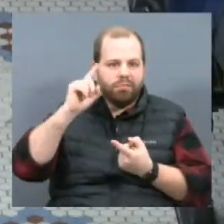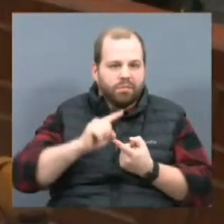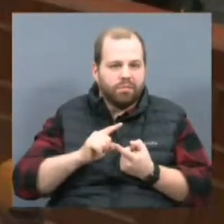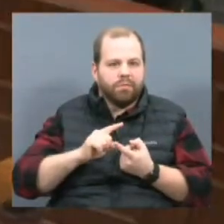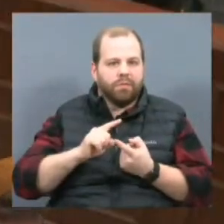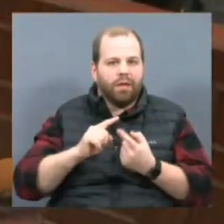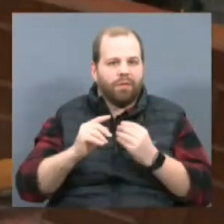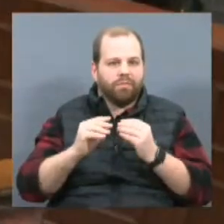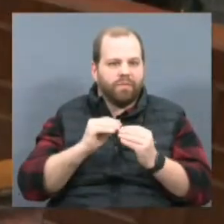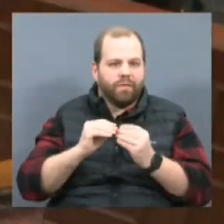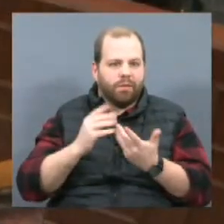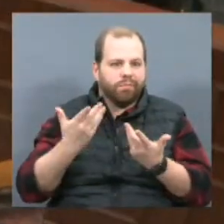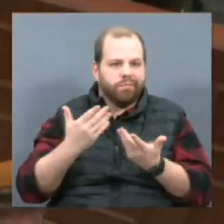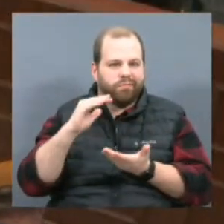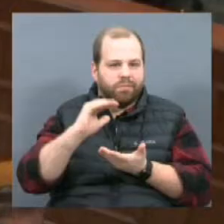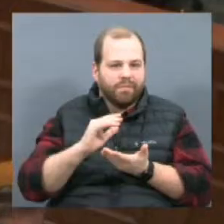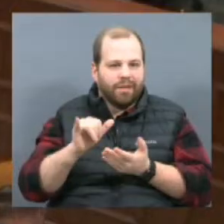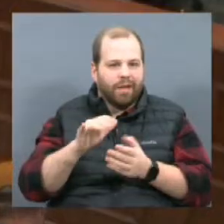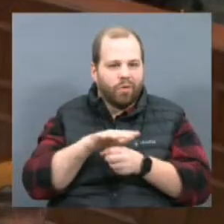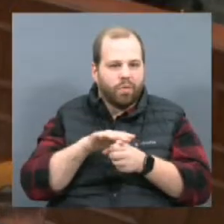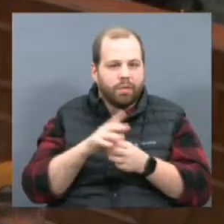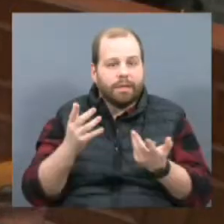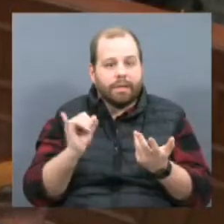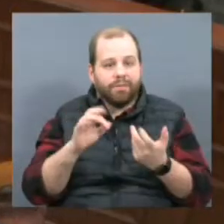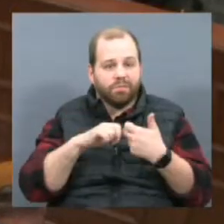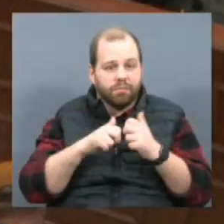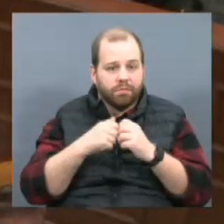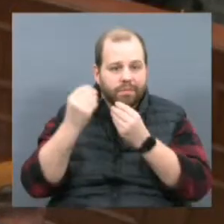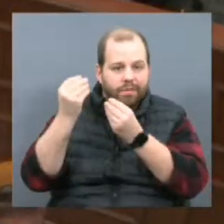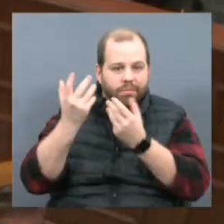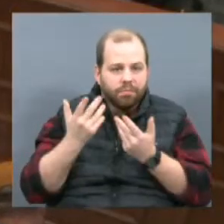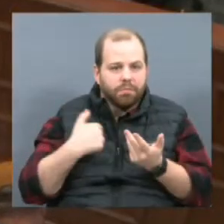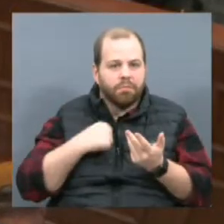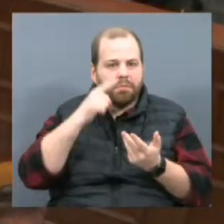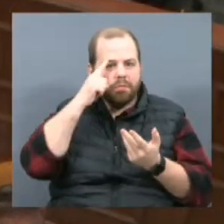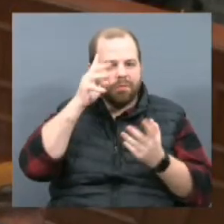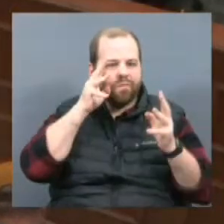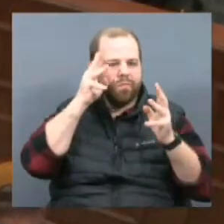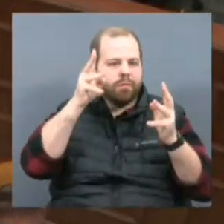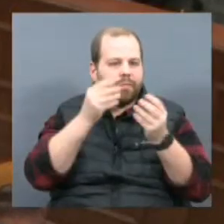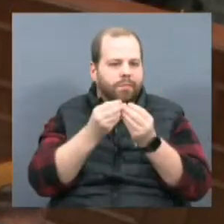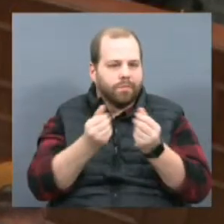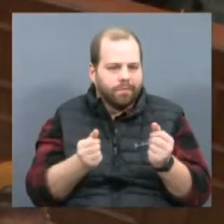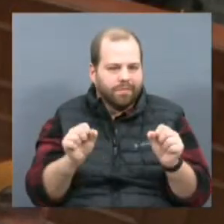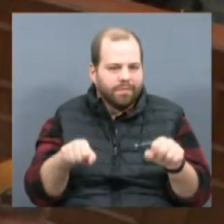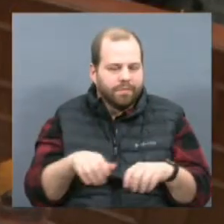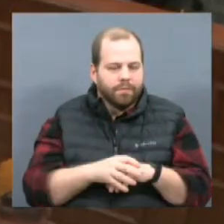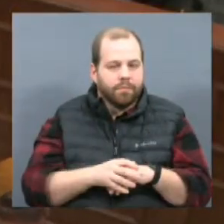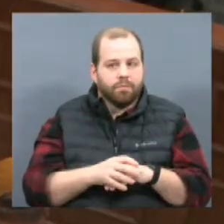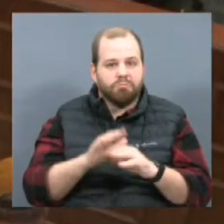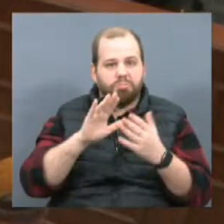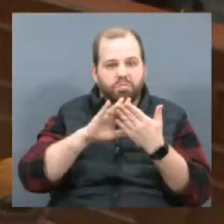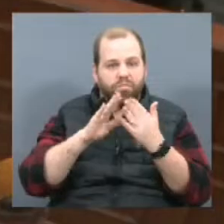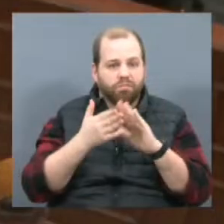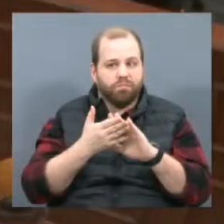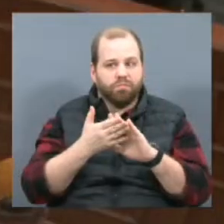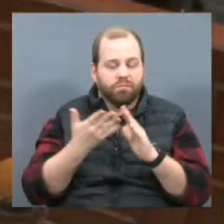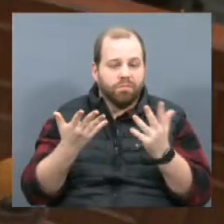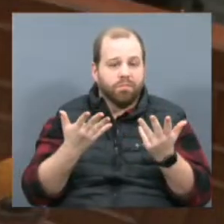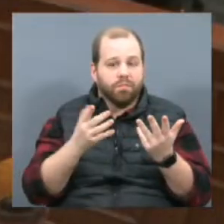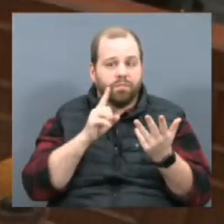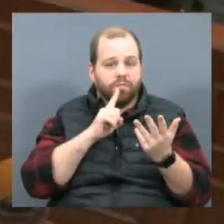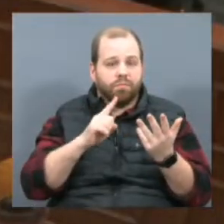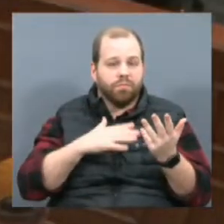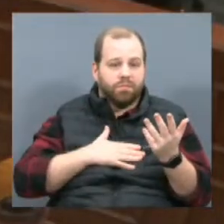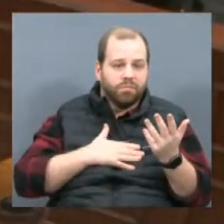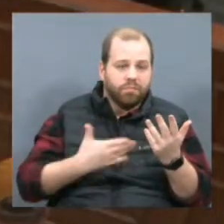area. And if there's an issue, let me know. I think we can come up with an answer. And the city's been more than